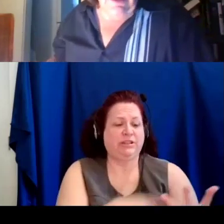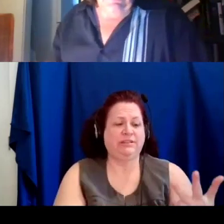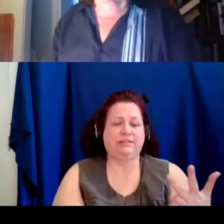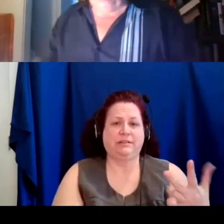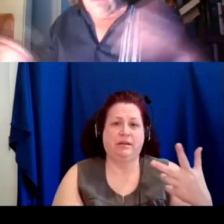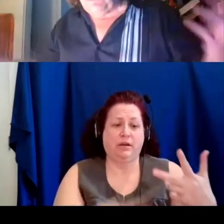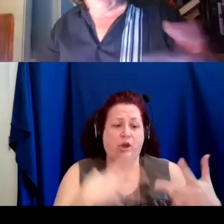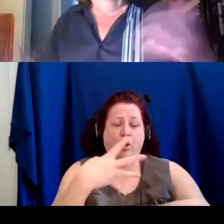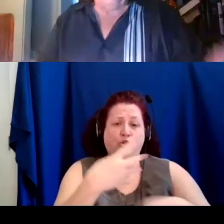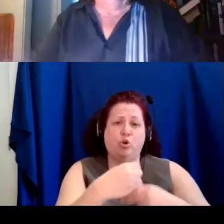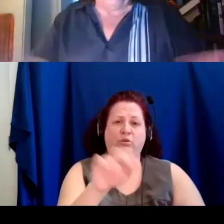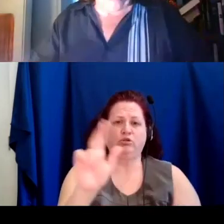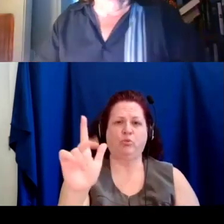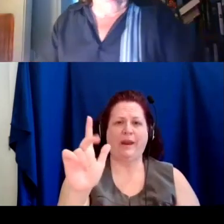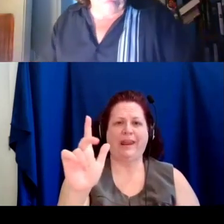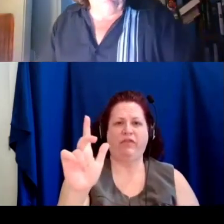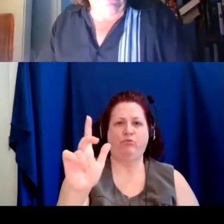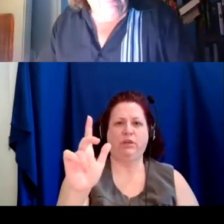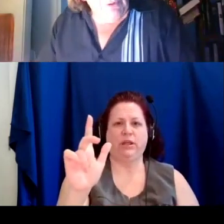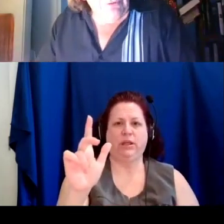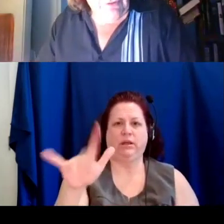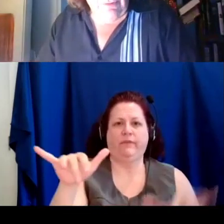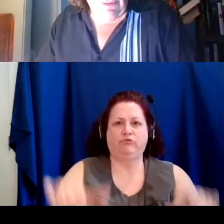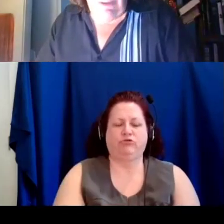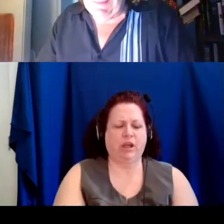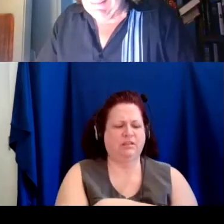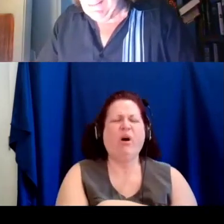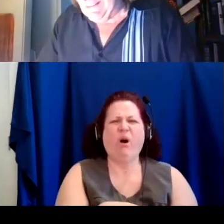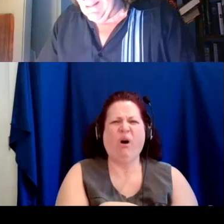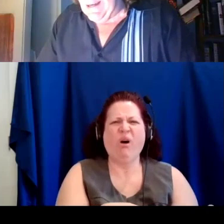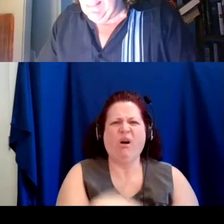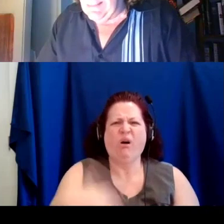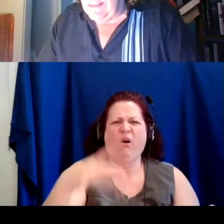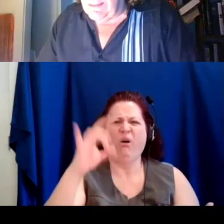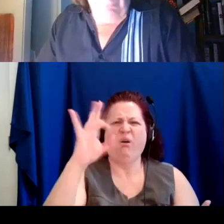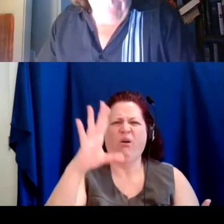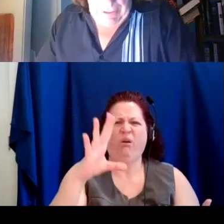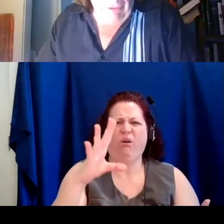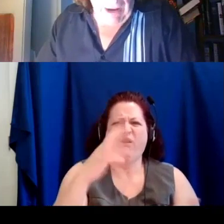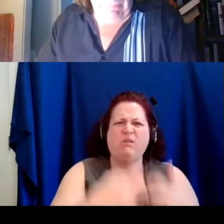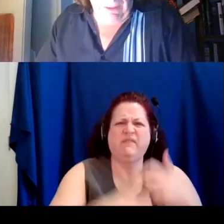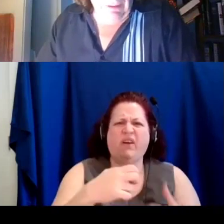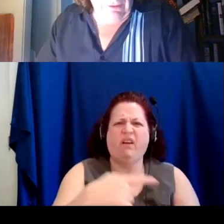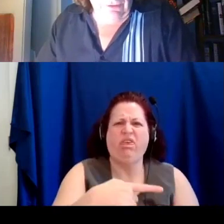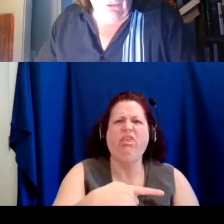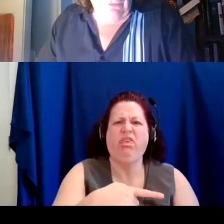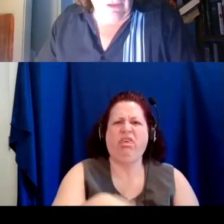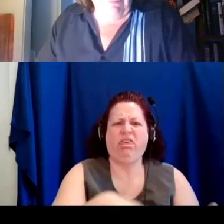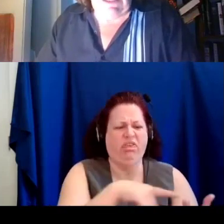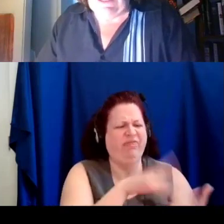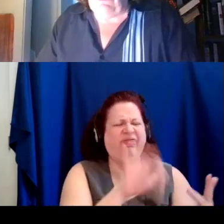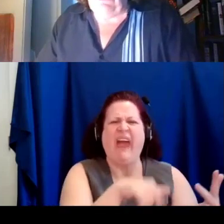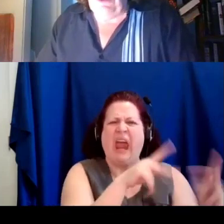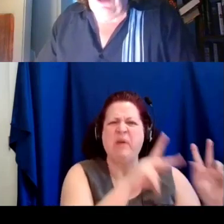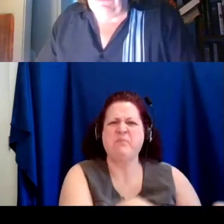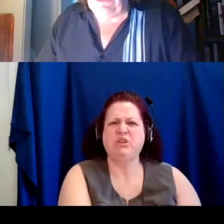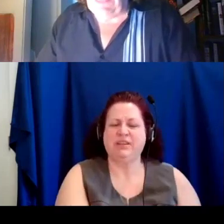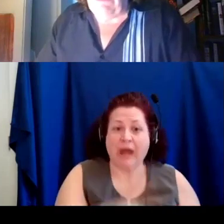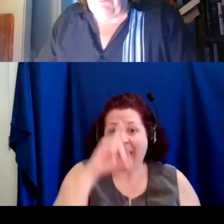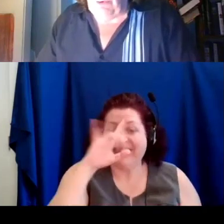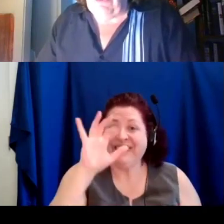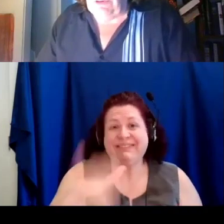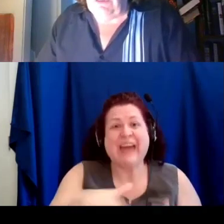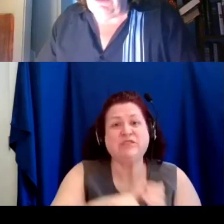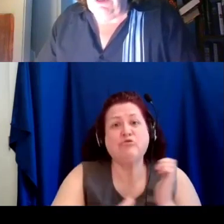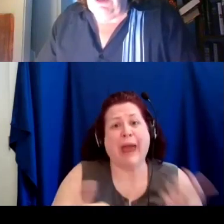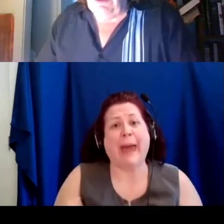month. So they're saying, well, this is a particularly difficult person. Well, I think that's a pretty crappy excuse, forgive my language. I think that